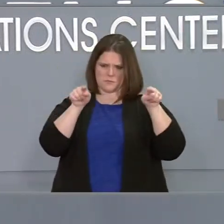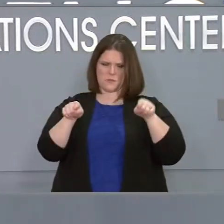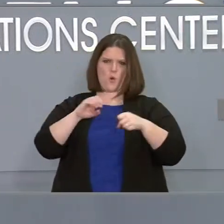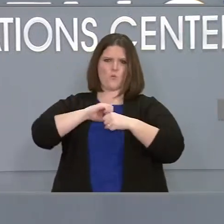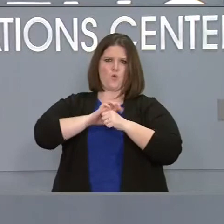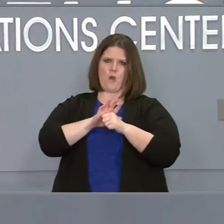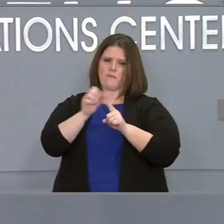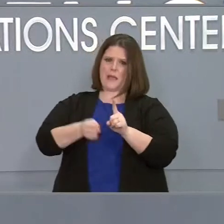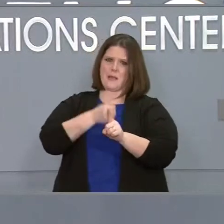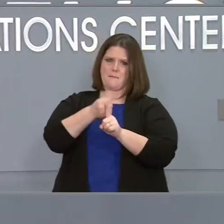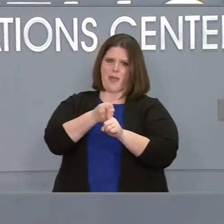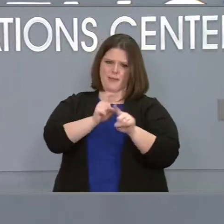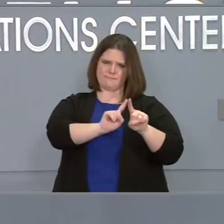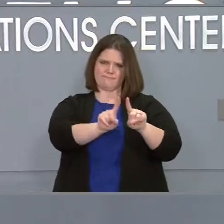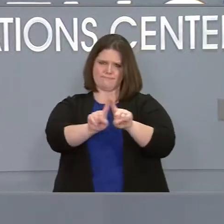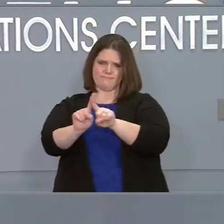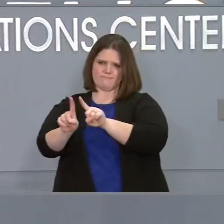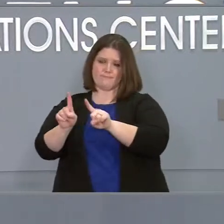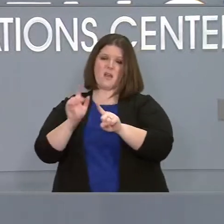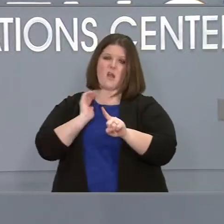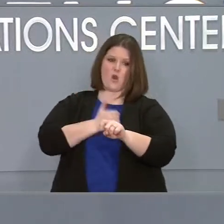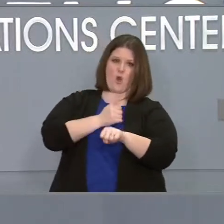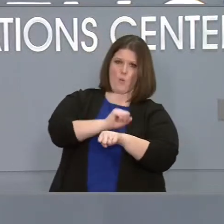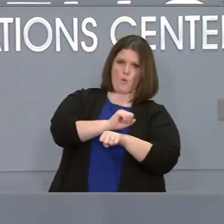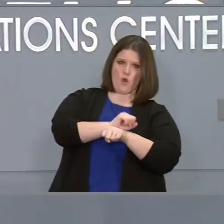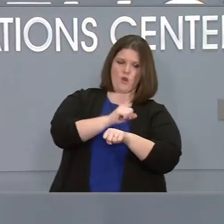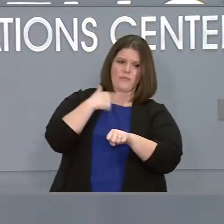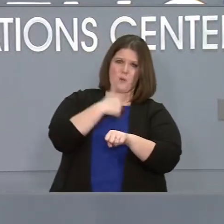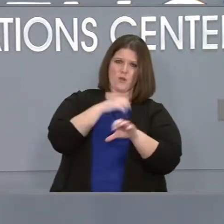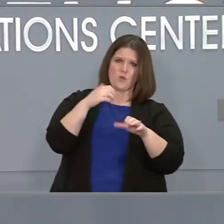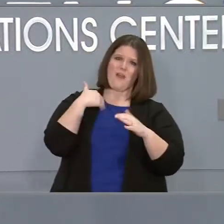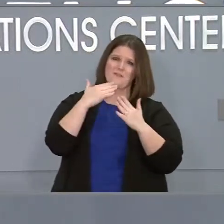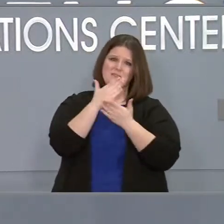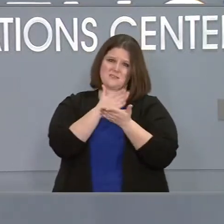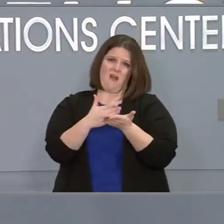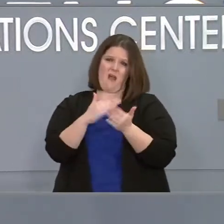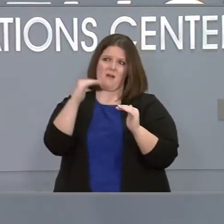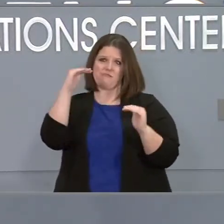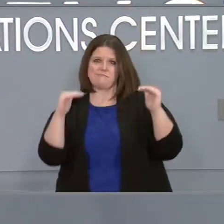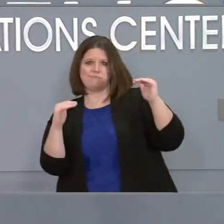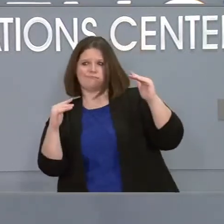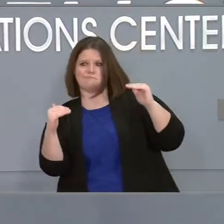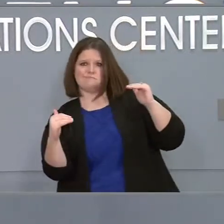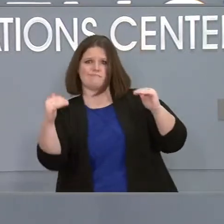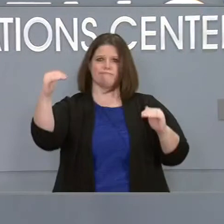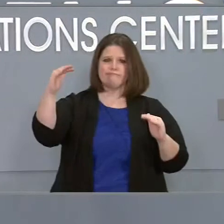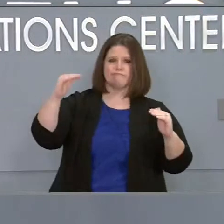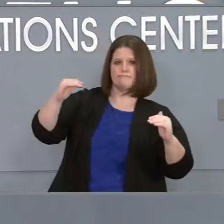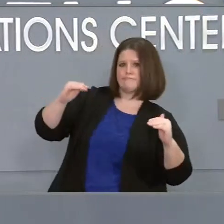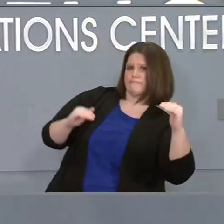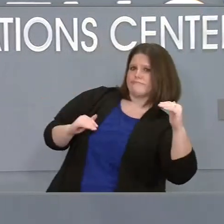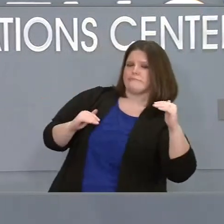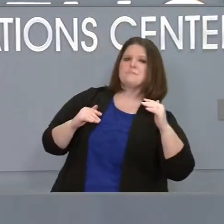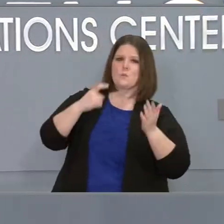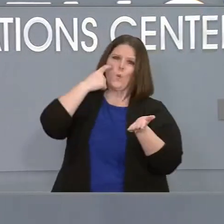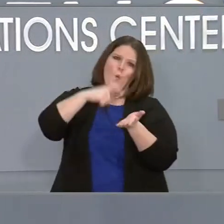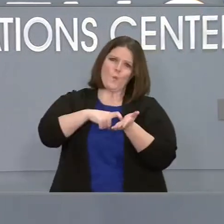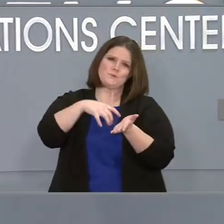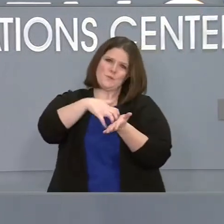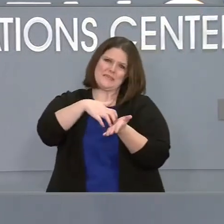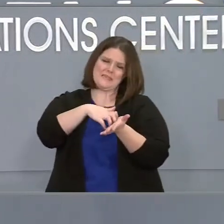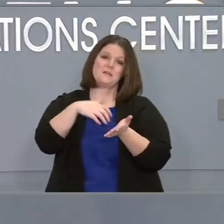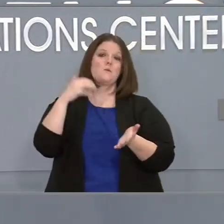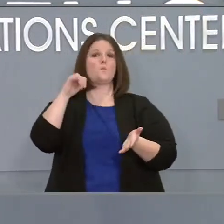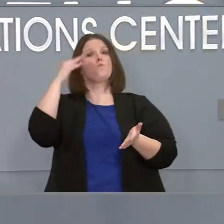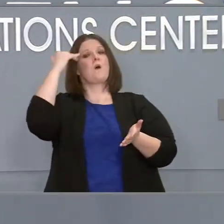disparities in some of the work that we are doing. I think that is why we have worked so hard with our Hispanic